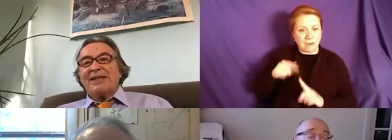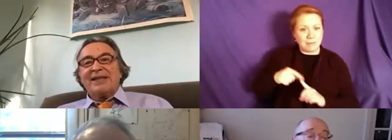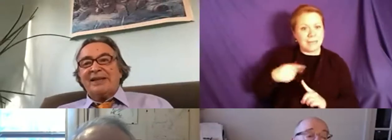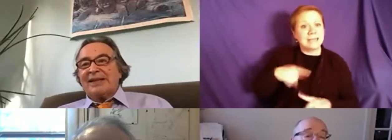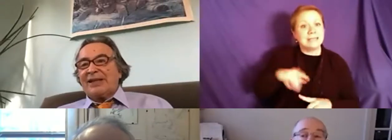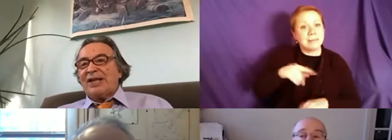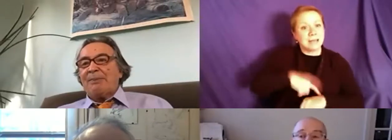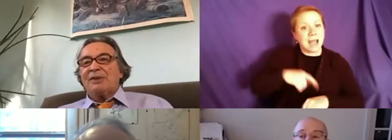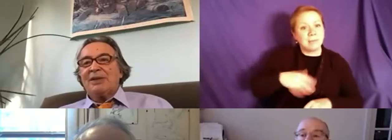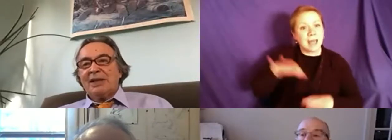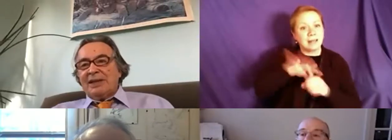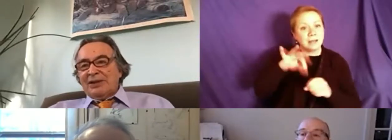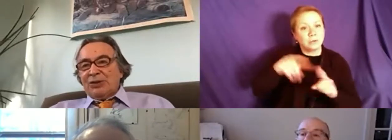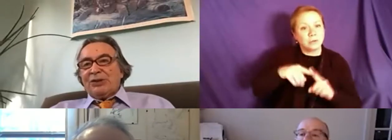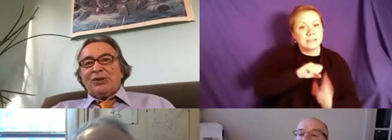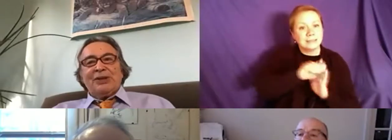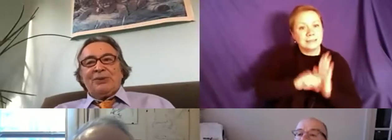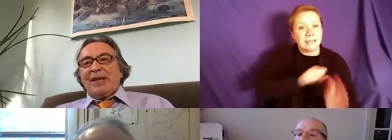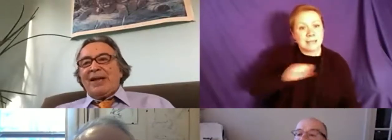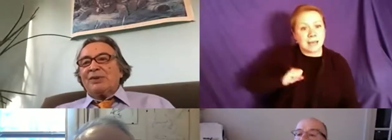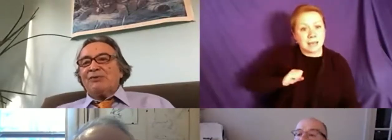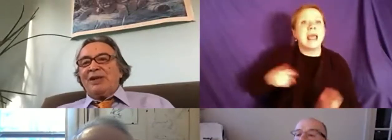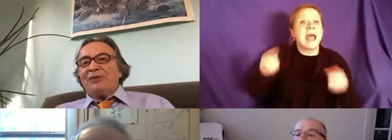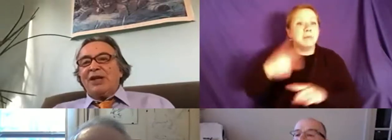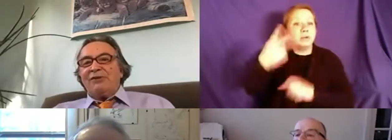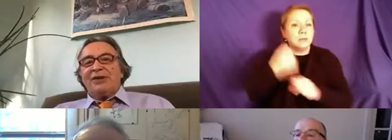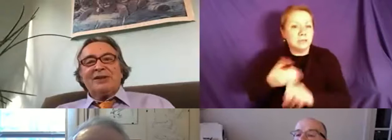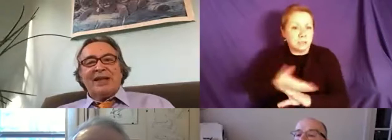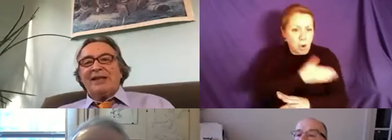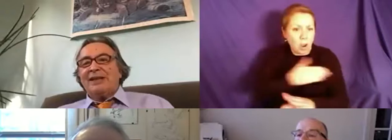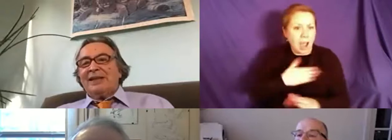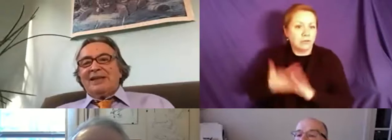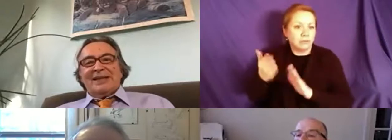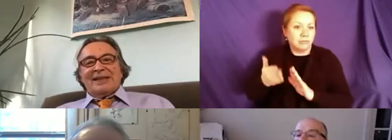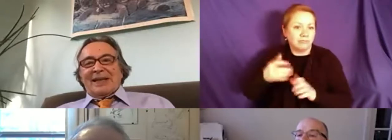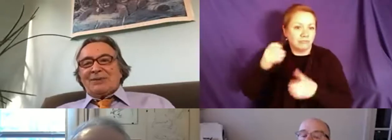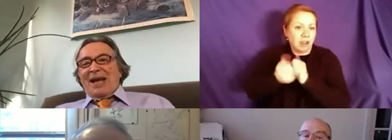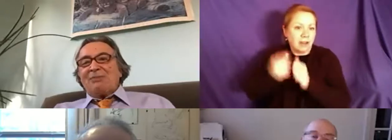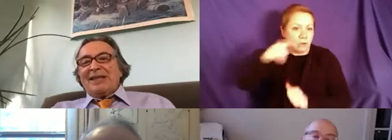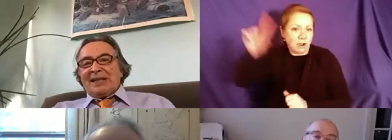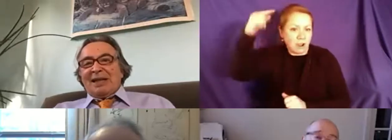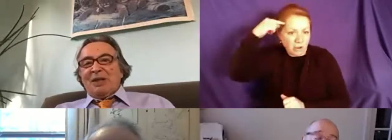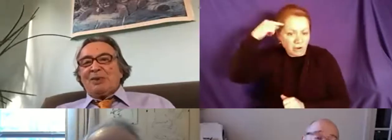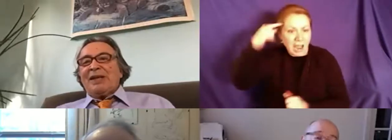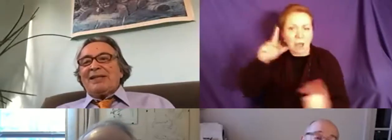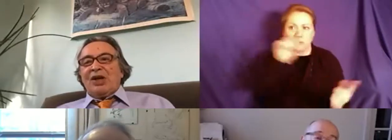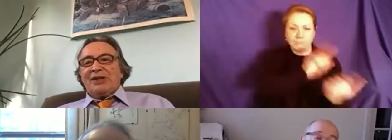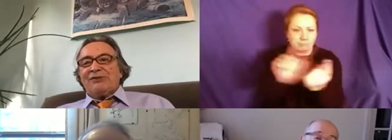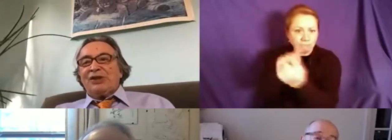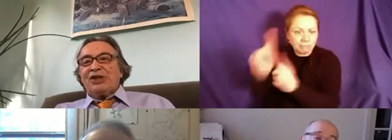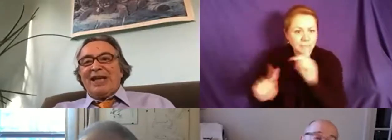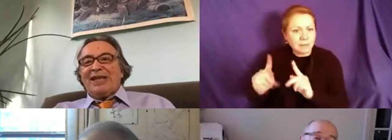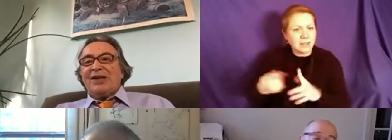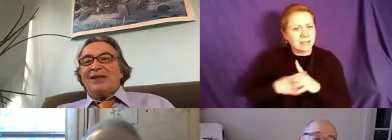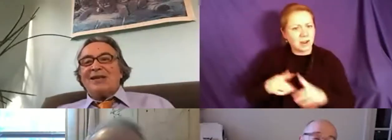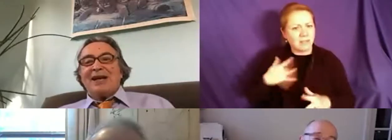the state Senate. It actually happened 2 years earlier when I was running for governor, and I was out meeting a lot of people, and I started to